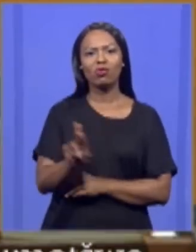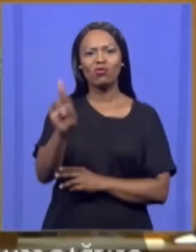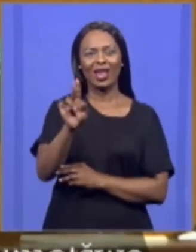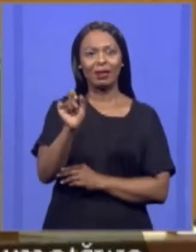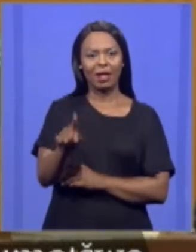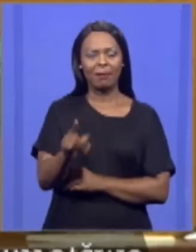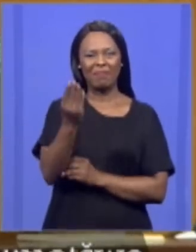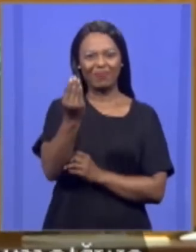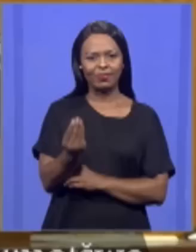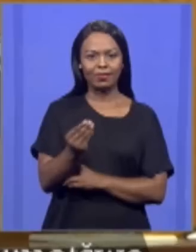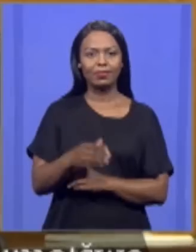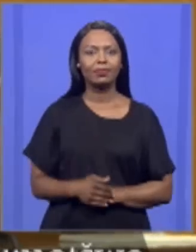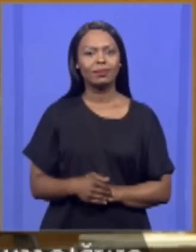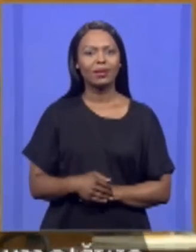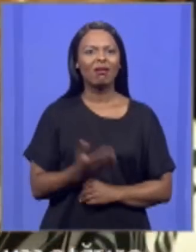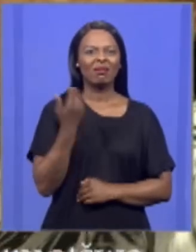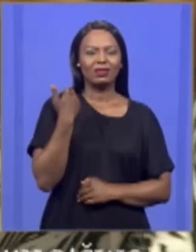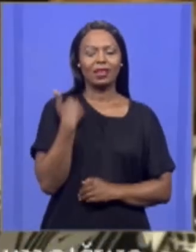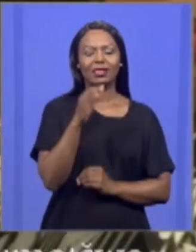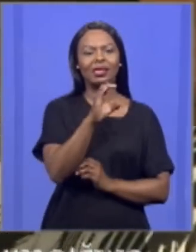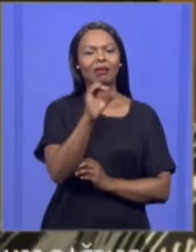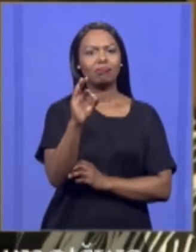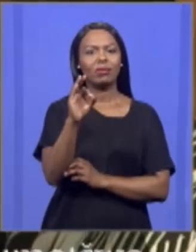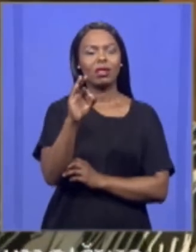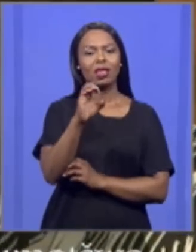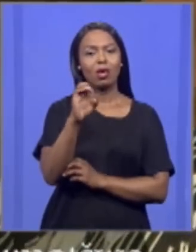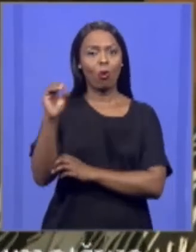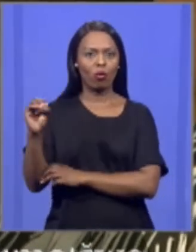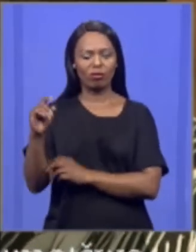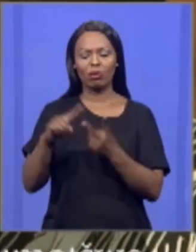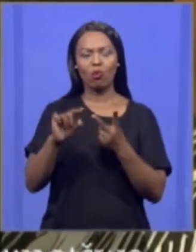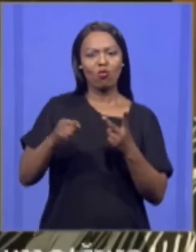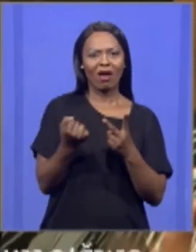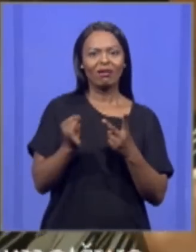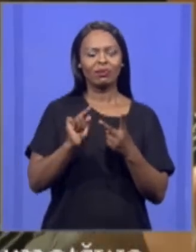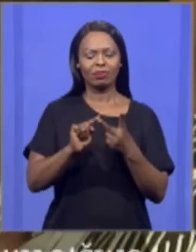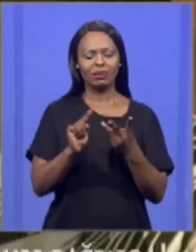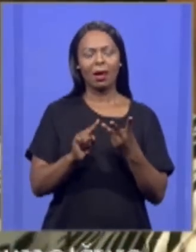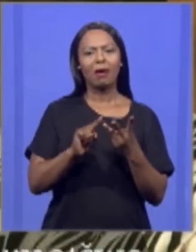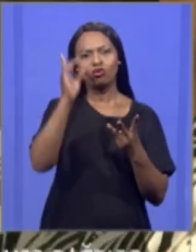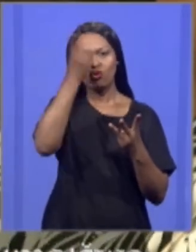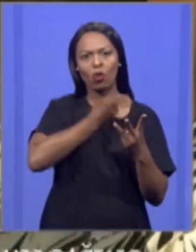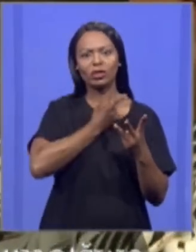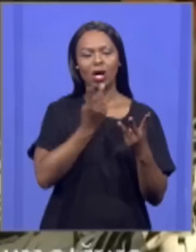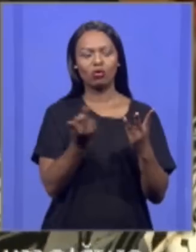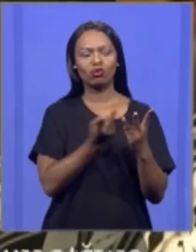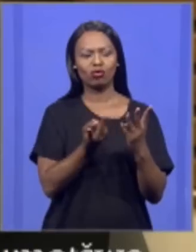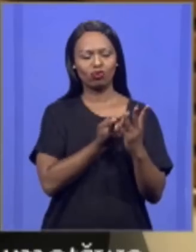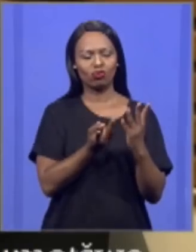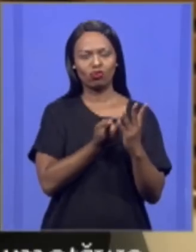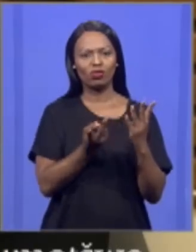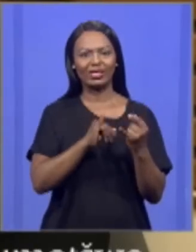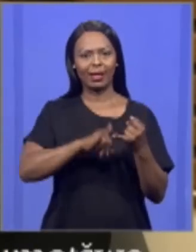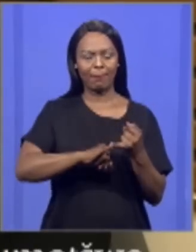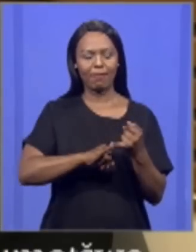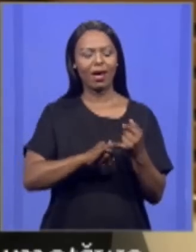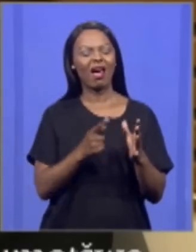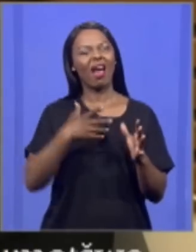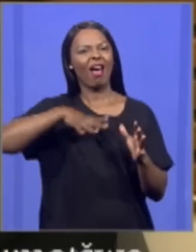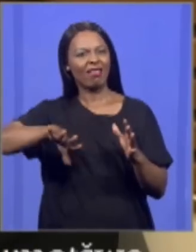wo bo tatetša hlogo phetiši ya peleng ya Eskom Matshela Koko mosadi wa gagwe le barodi ba gagwe ba babedi ba wesego ba madi le ba bangwe